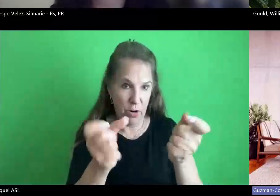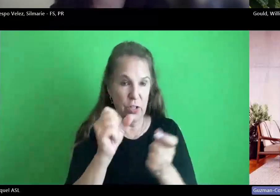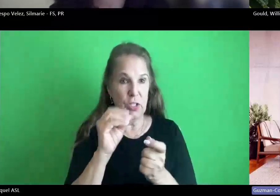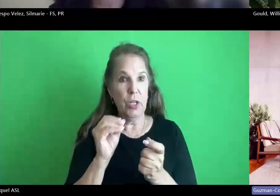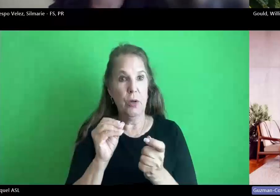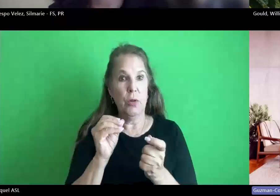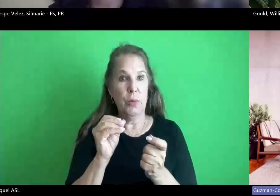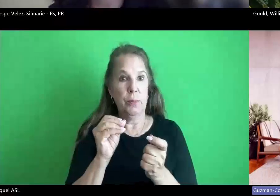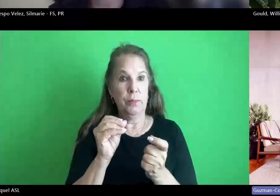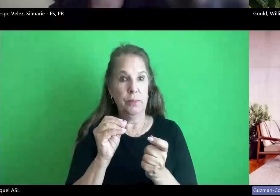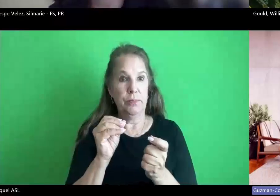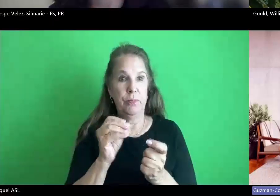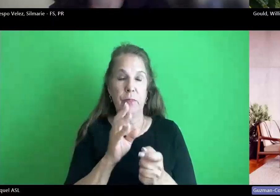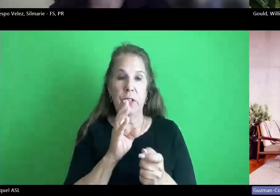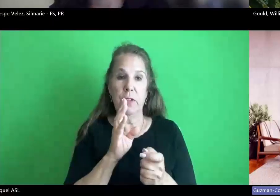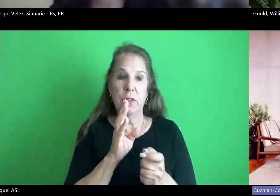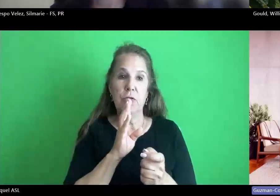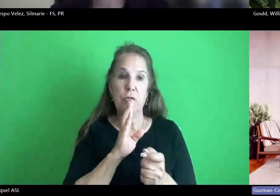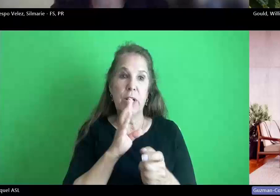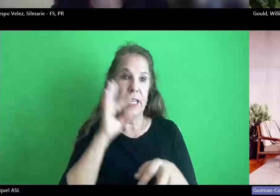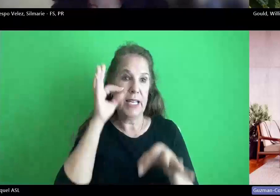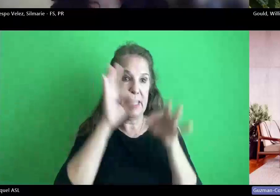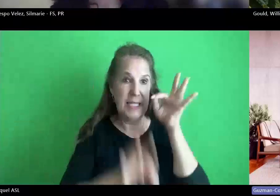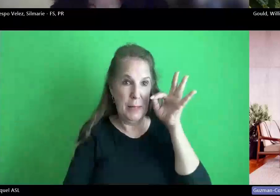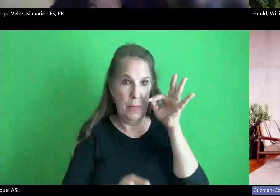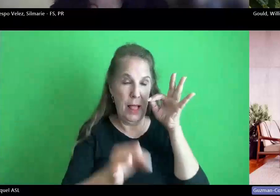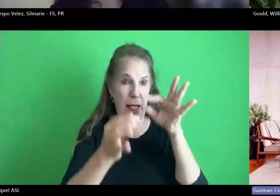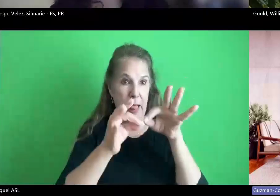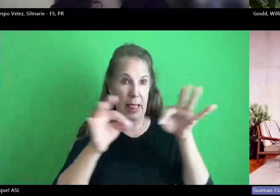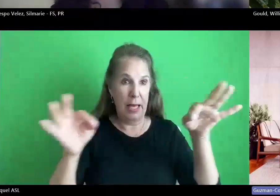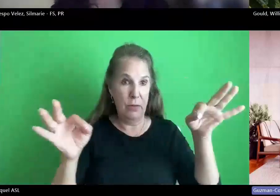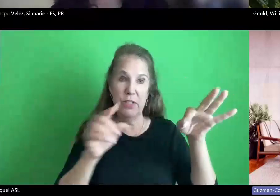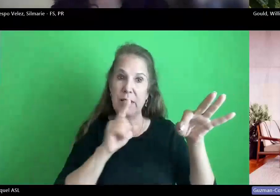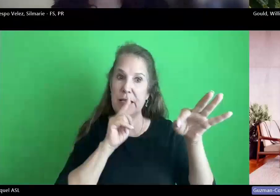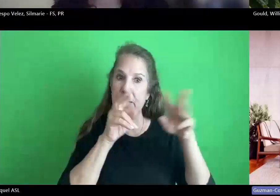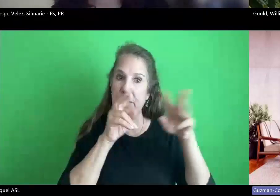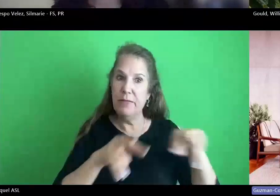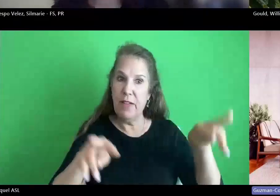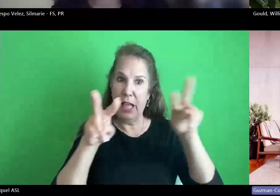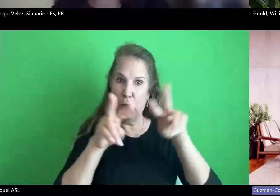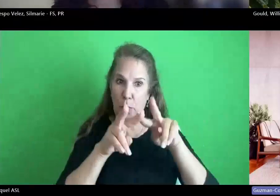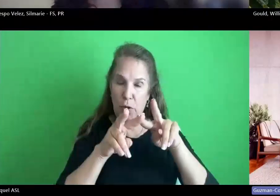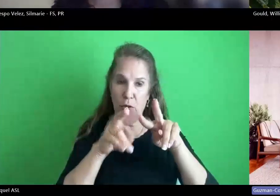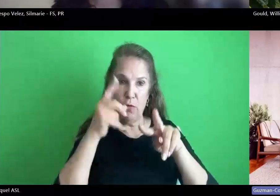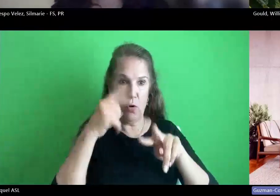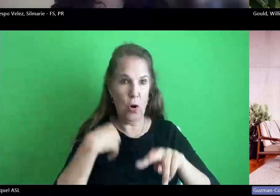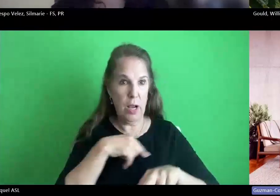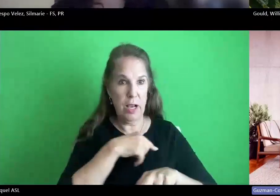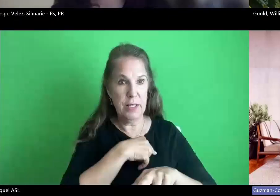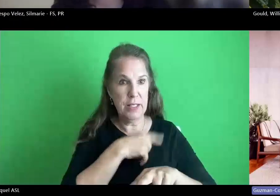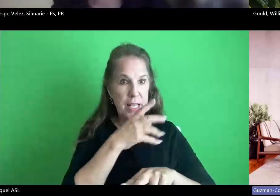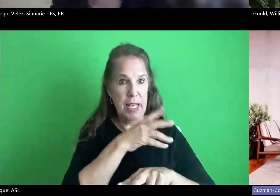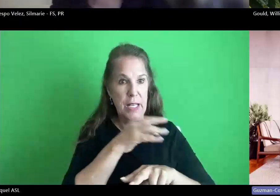so talking in a simple language has been very valuable for us, and